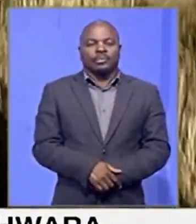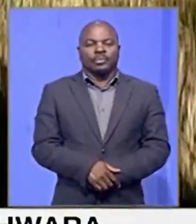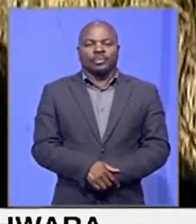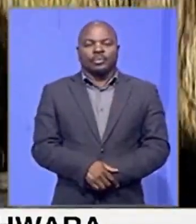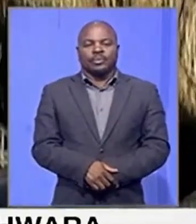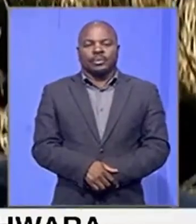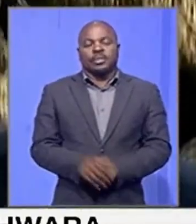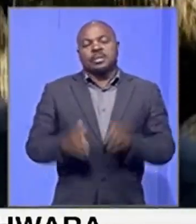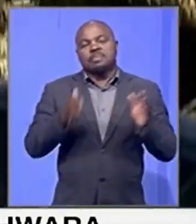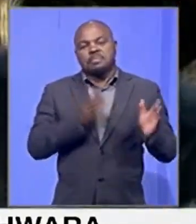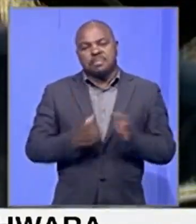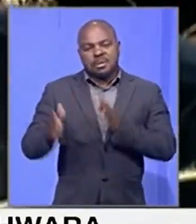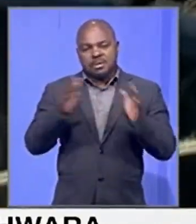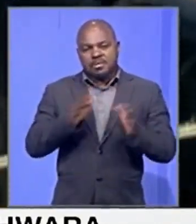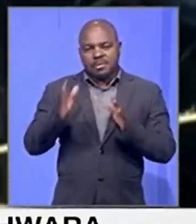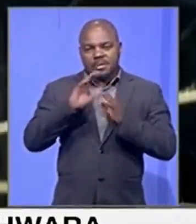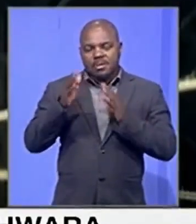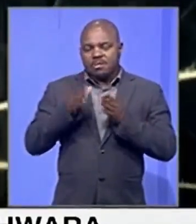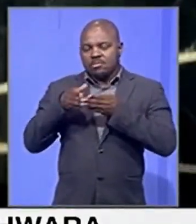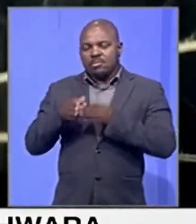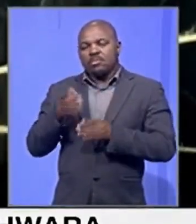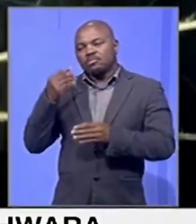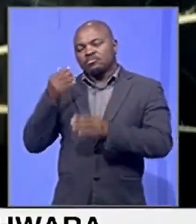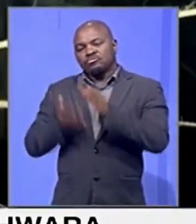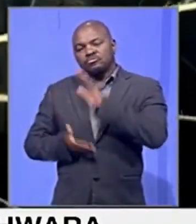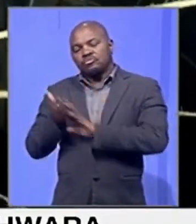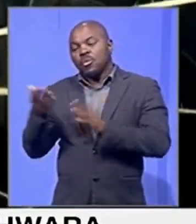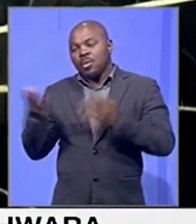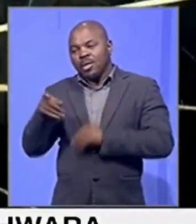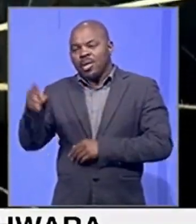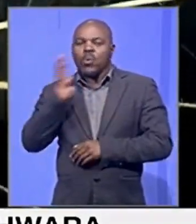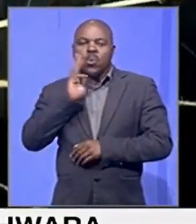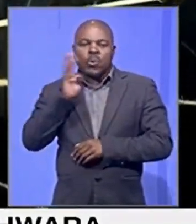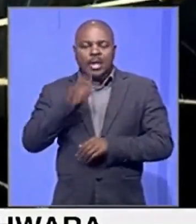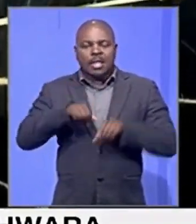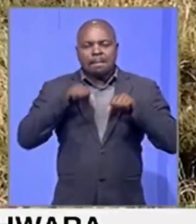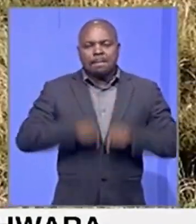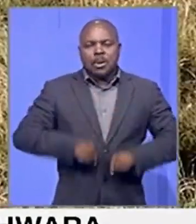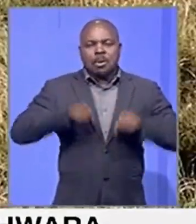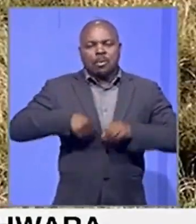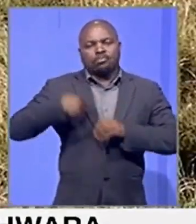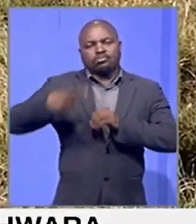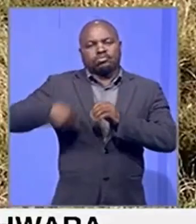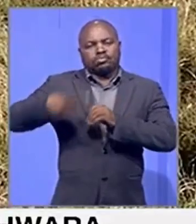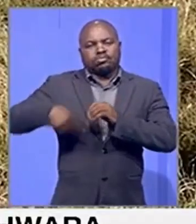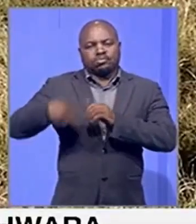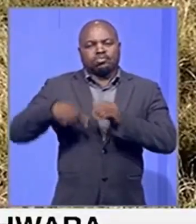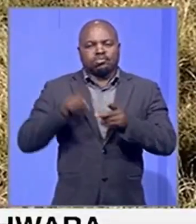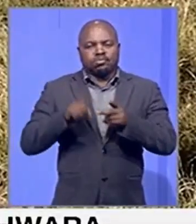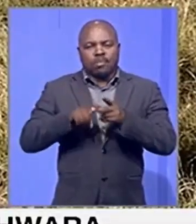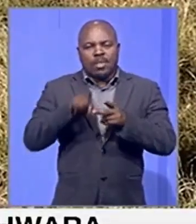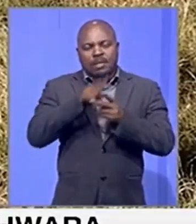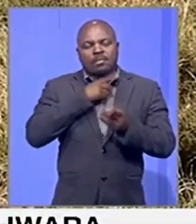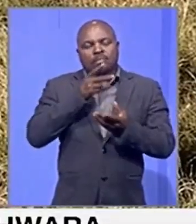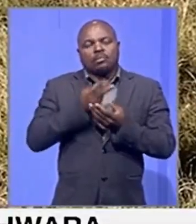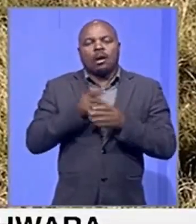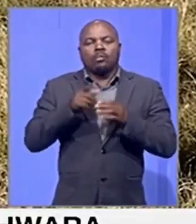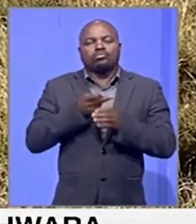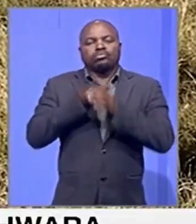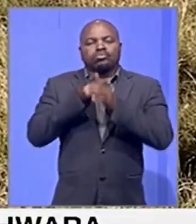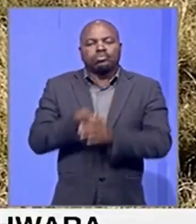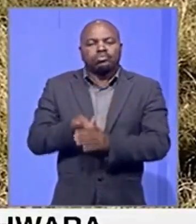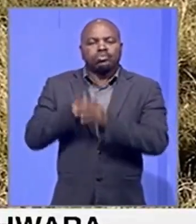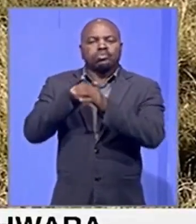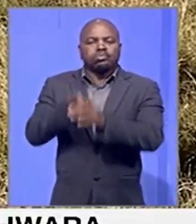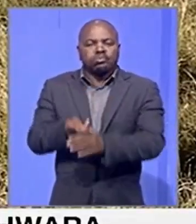Go ipaakanyetsa go tsena mo metsing go simolola ka go pompa tšhupu ya terekere e ba e dirisang gore ba kokobale mo godimo ga metsi, gore ba tle ba